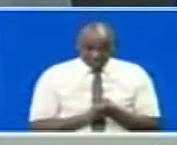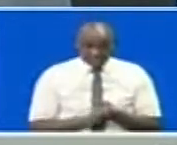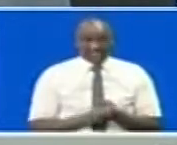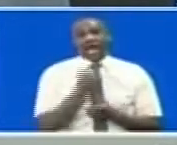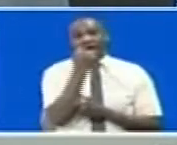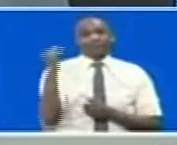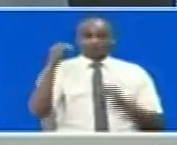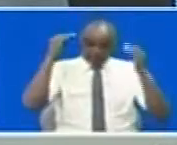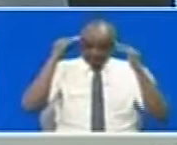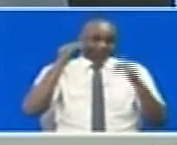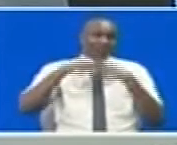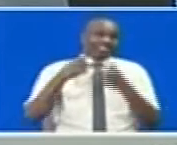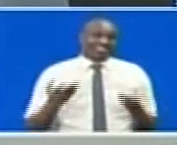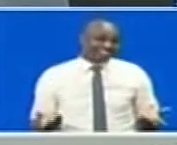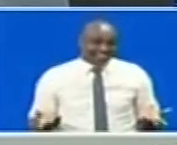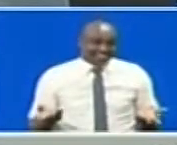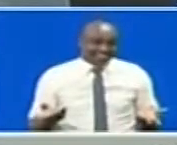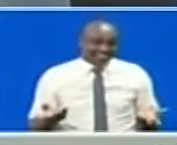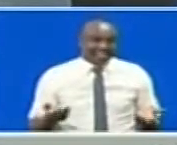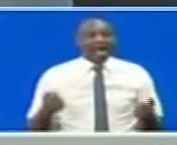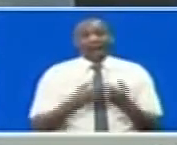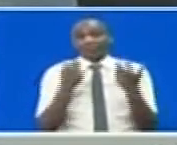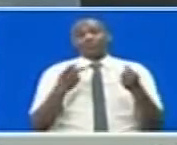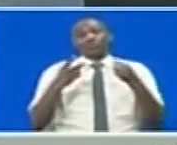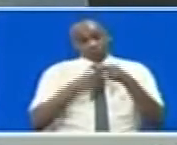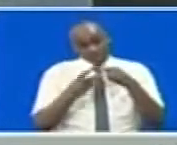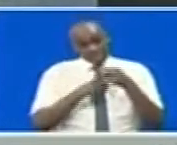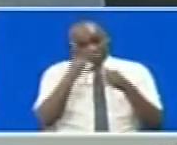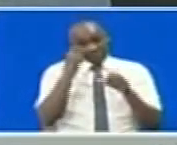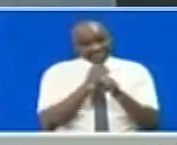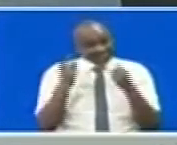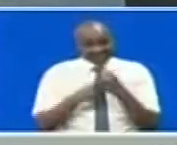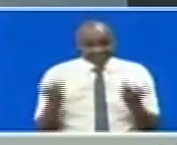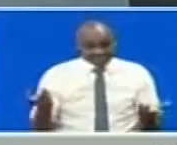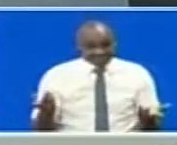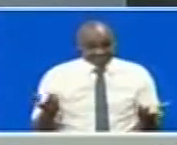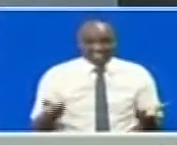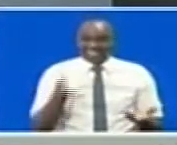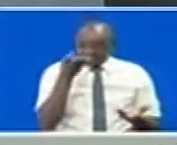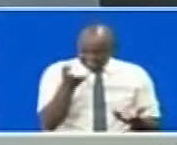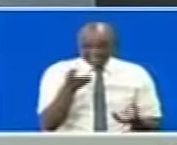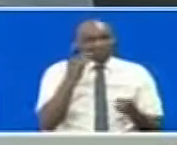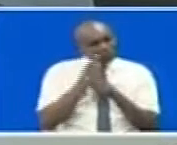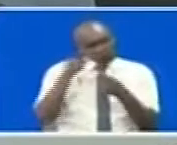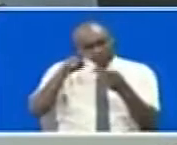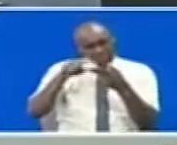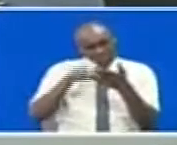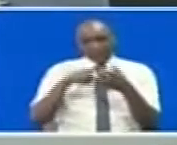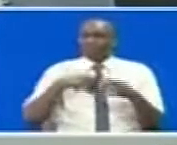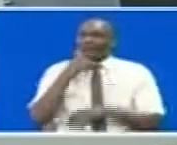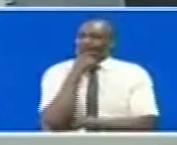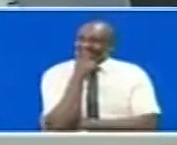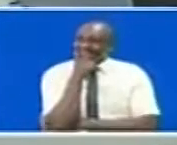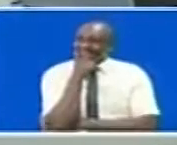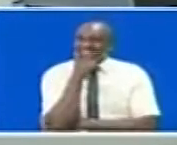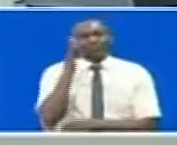of the court process, and that happened in July 2016. So these are some of the cases that make one wonder what